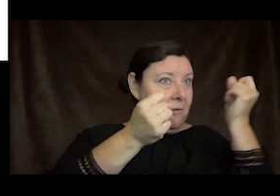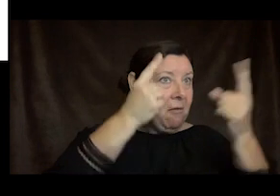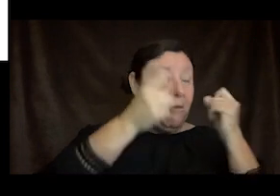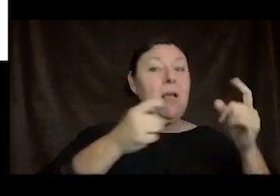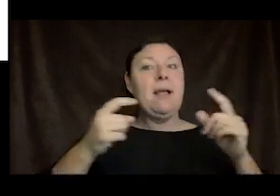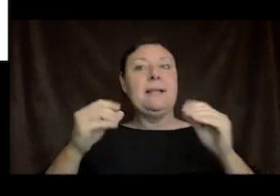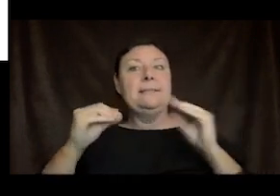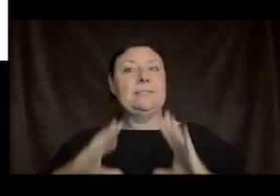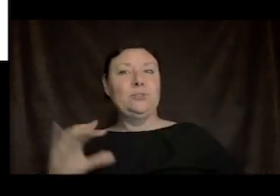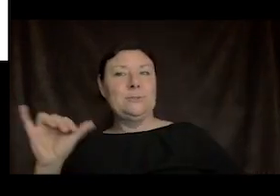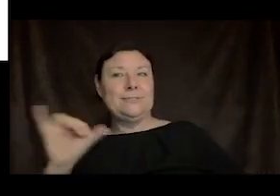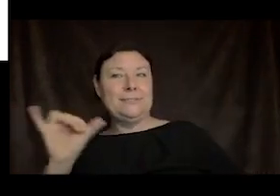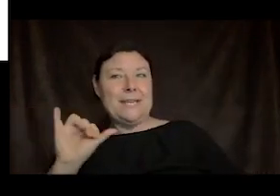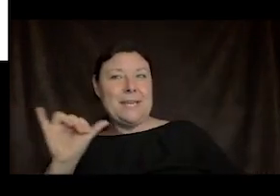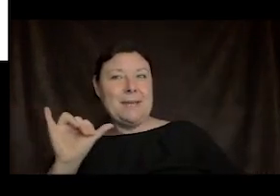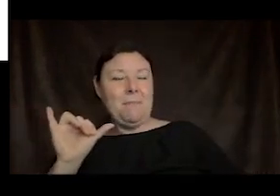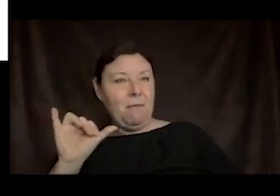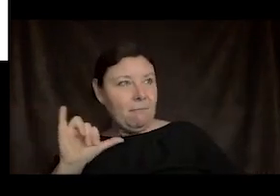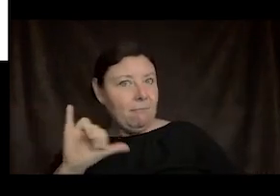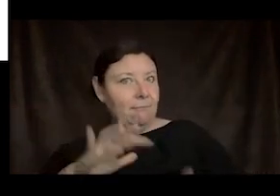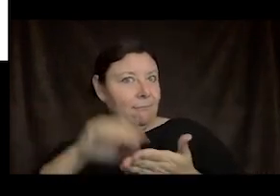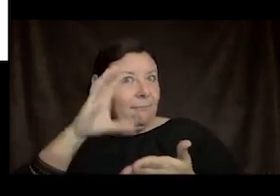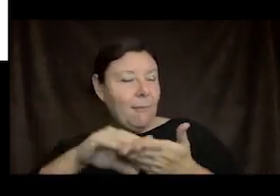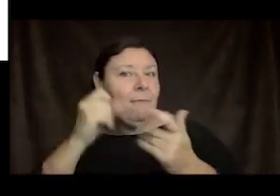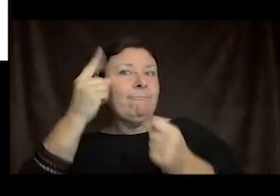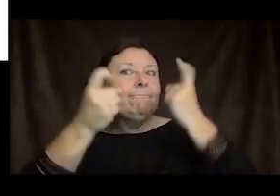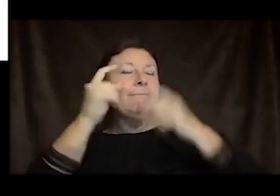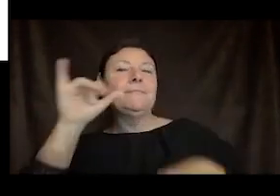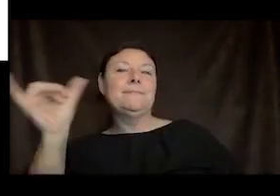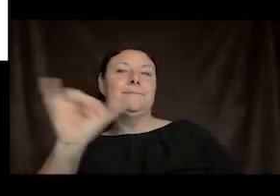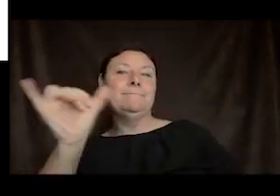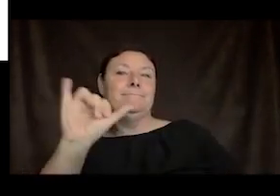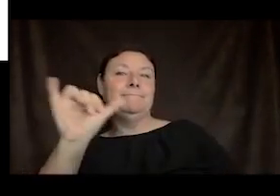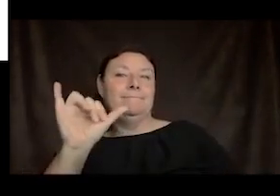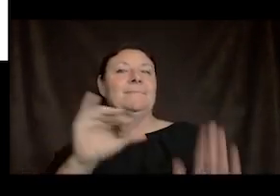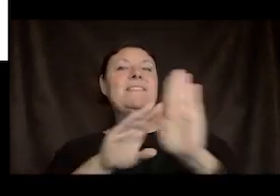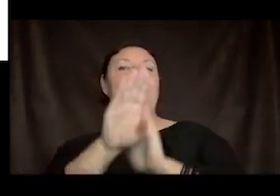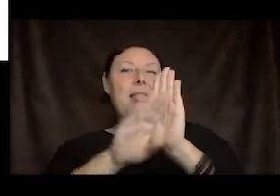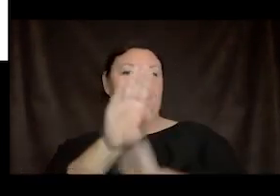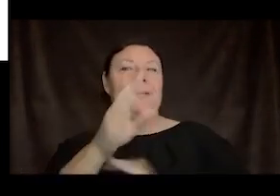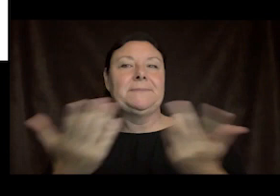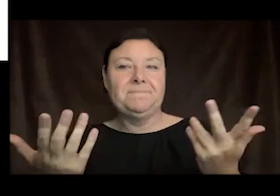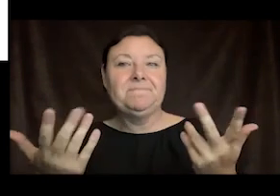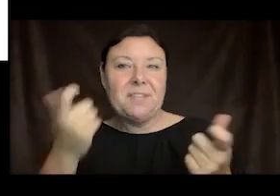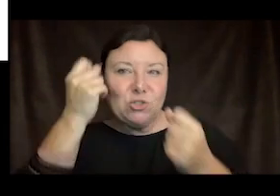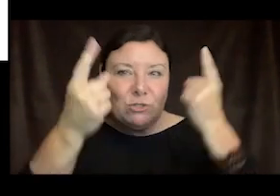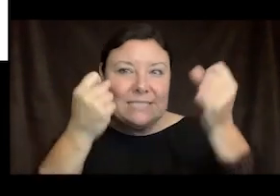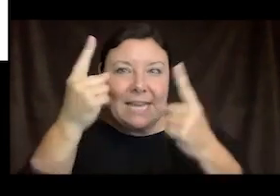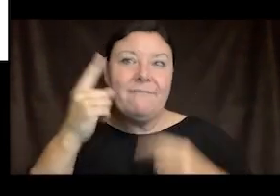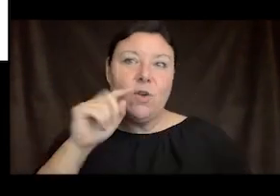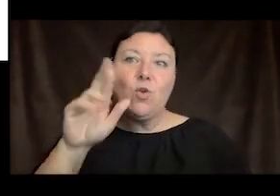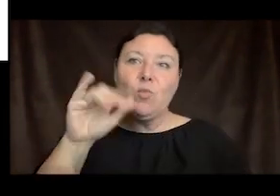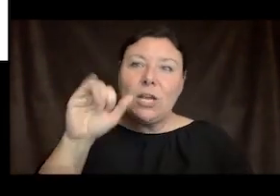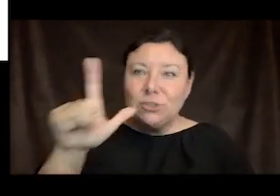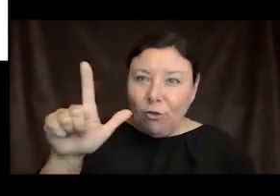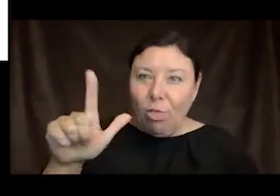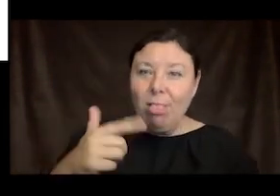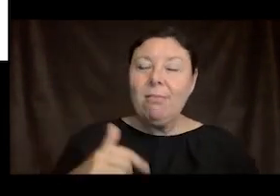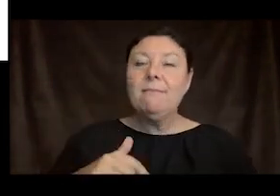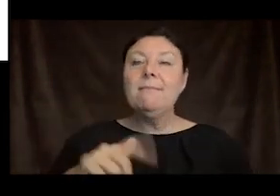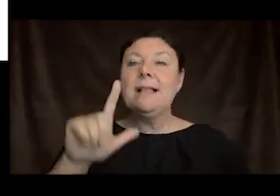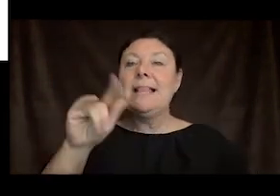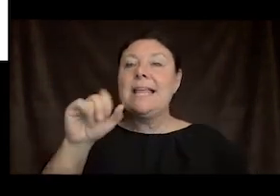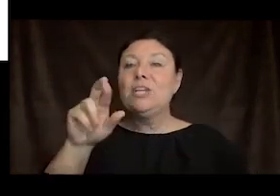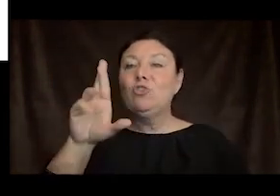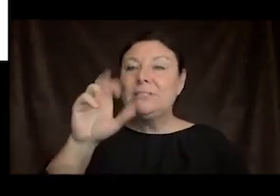as a teacher, your racial literacy will also develop. There's a saying that says, you know, the best teacher is, you